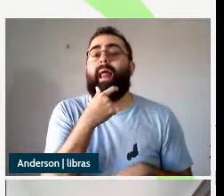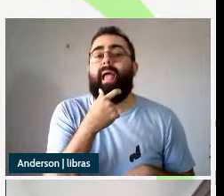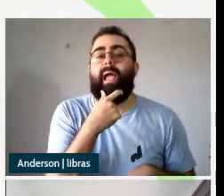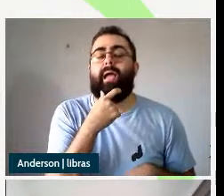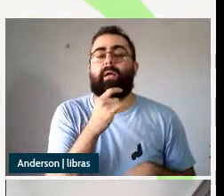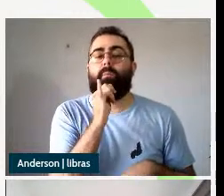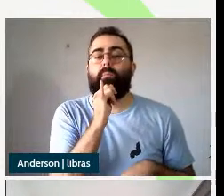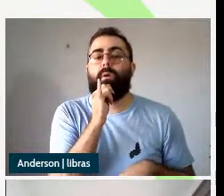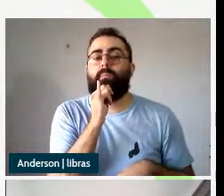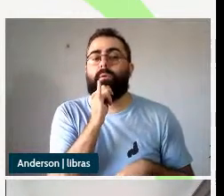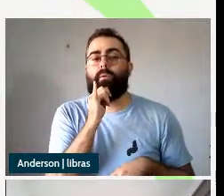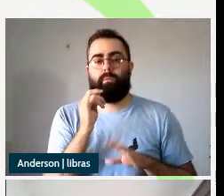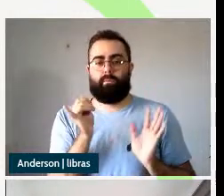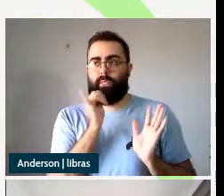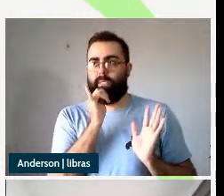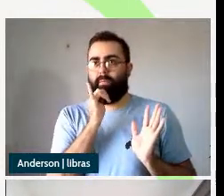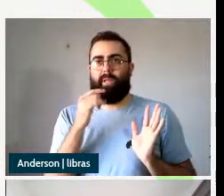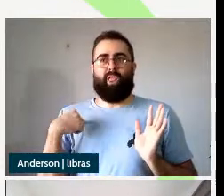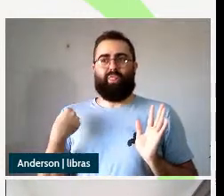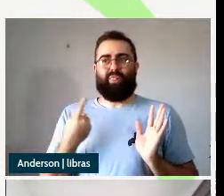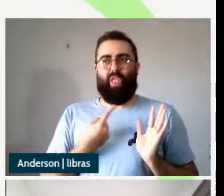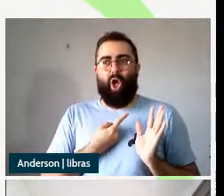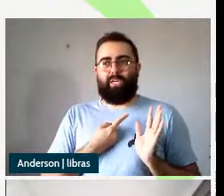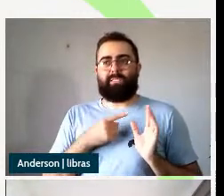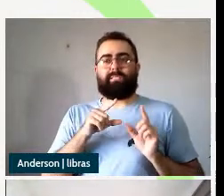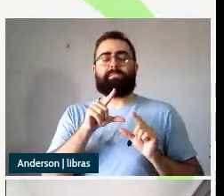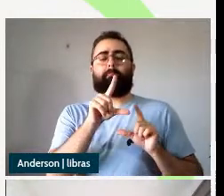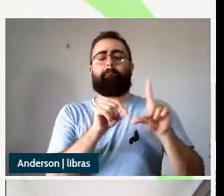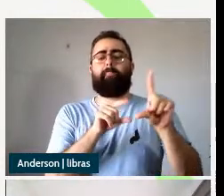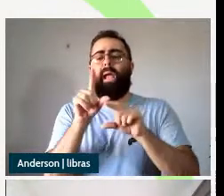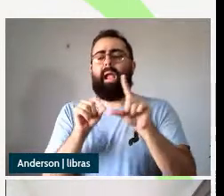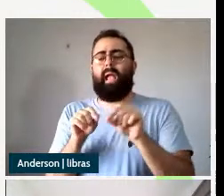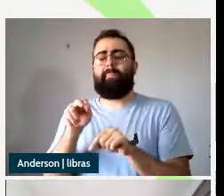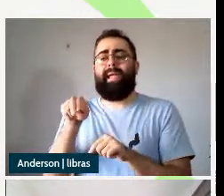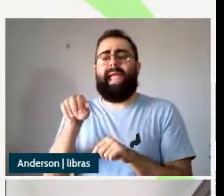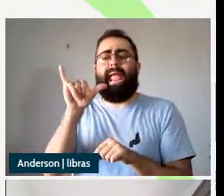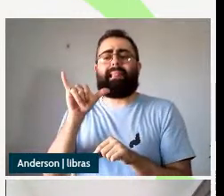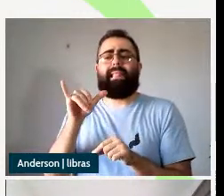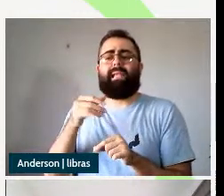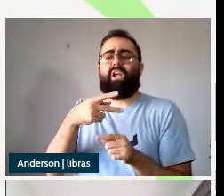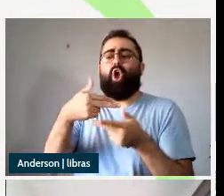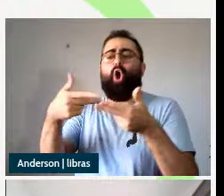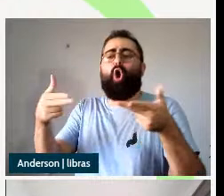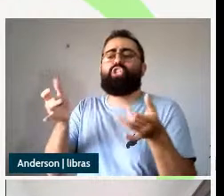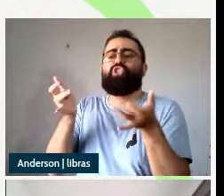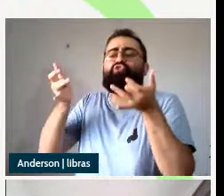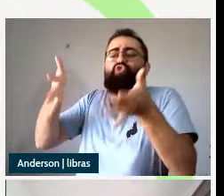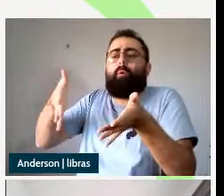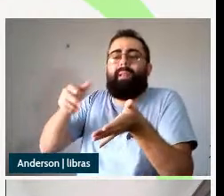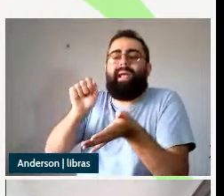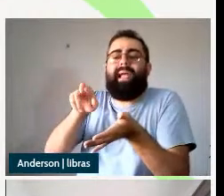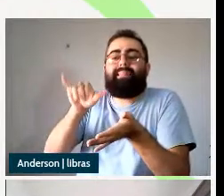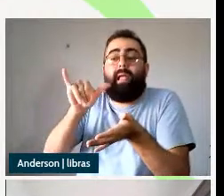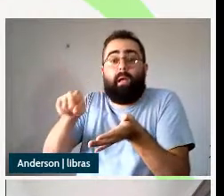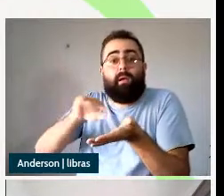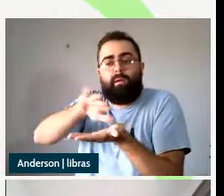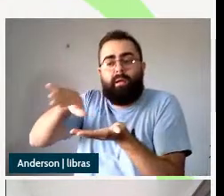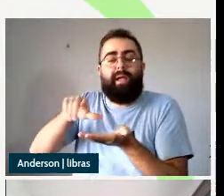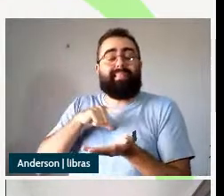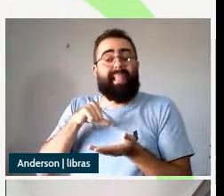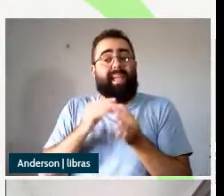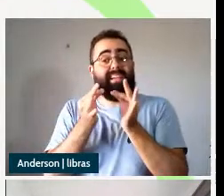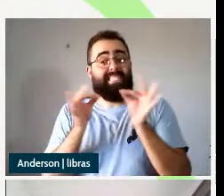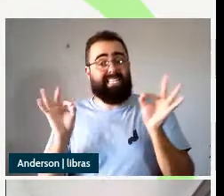over any leftovers we saw, that we saw, in which you get this relative clause that allows it to appear in an